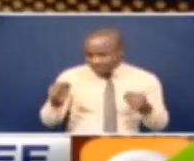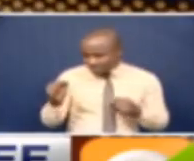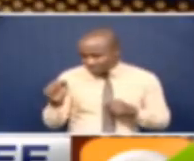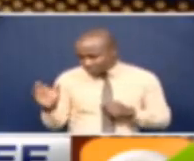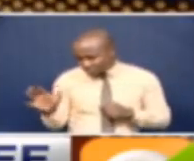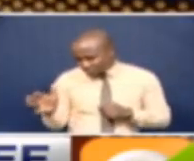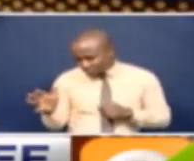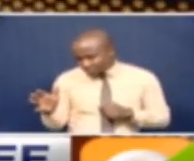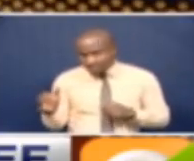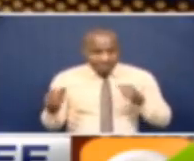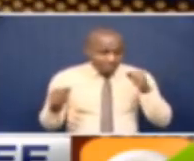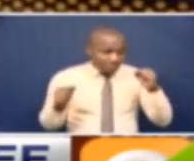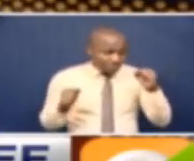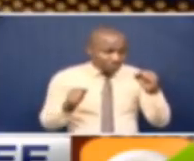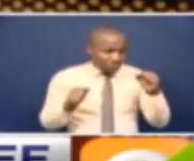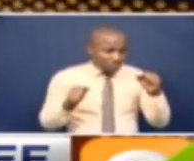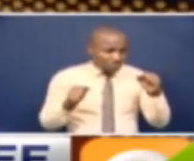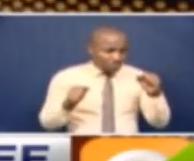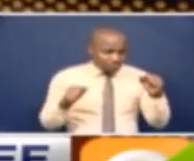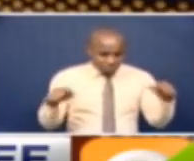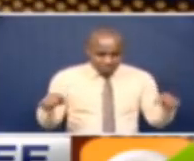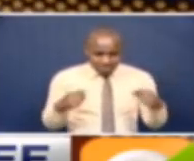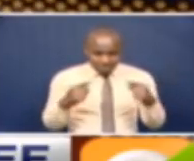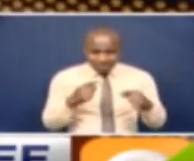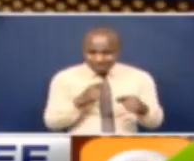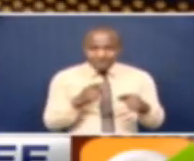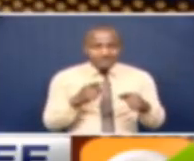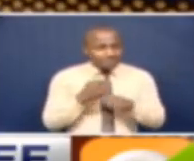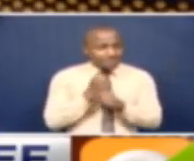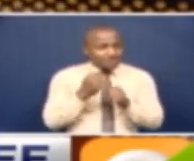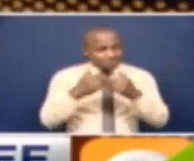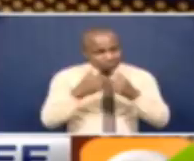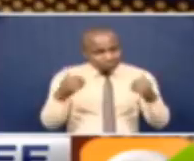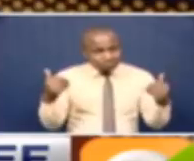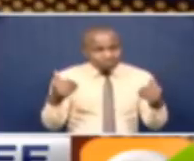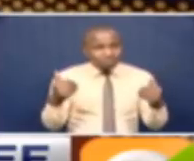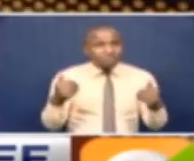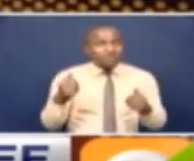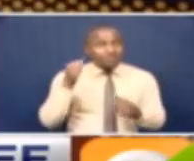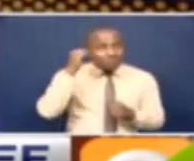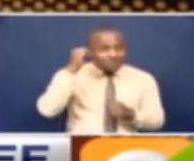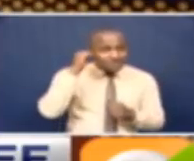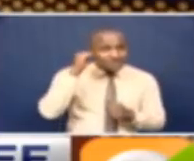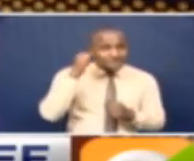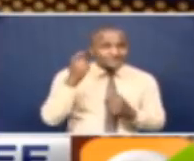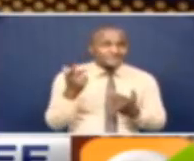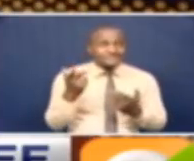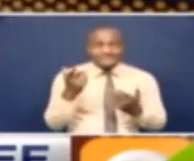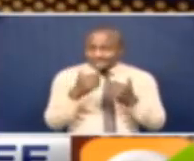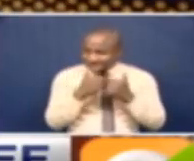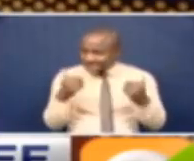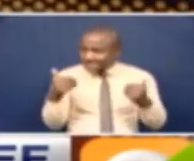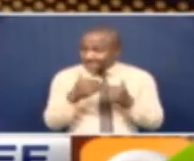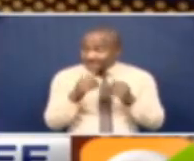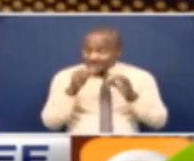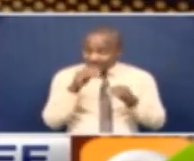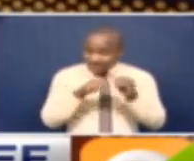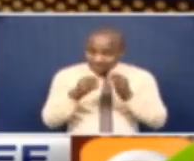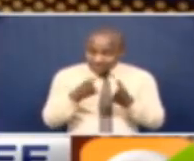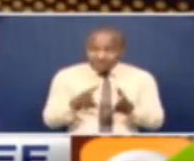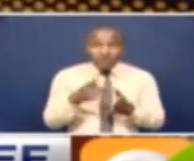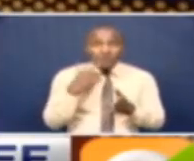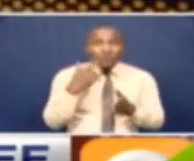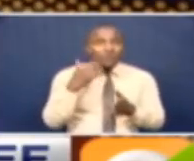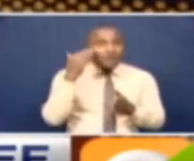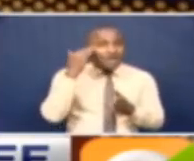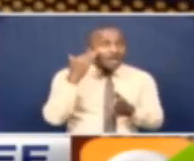Political competition, of essence, is divisive. Politics divides you. Even if you were to have an election here of who is going to be the head